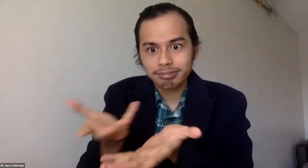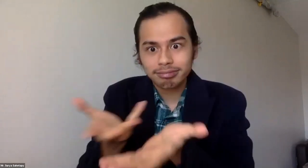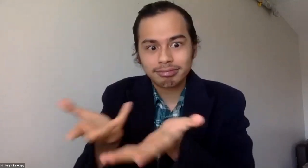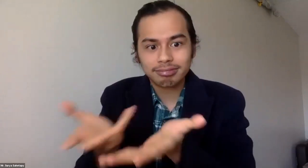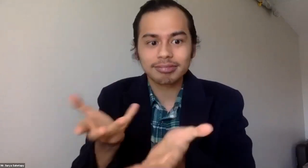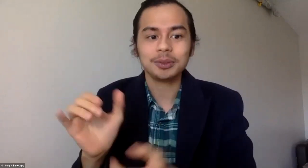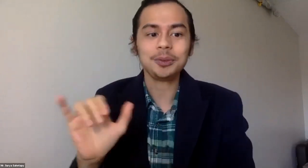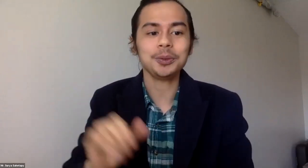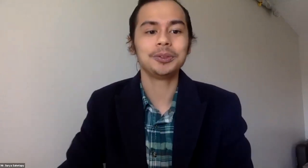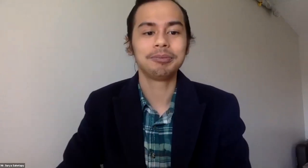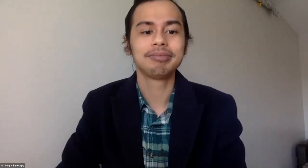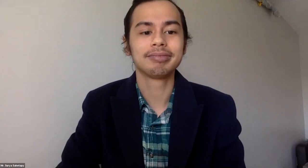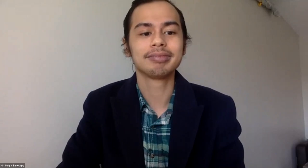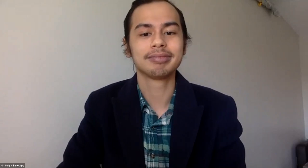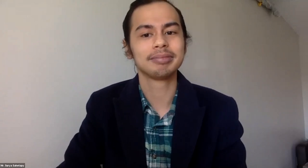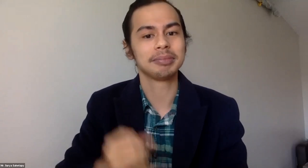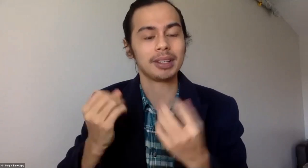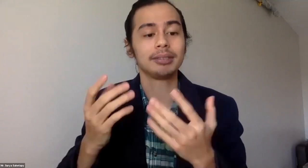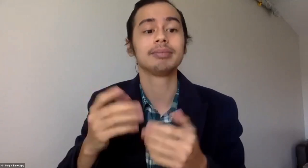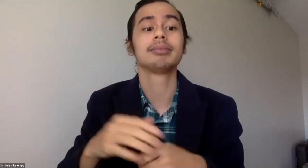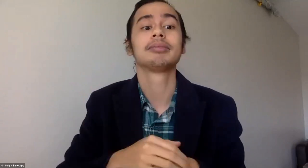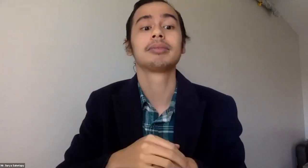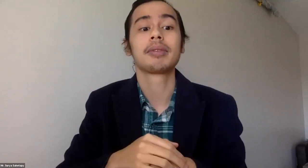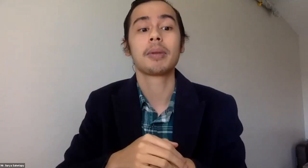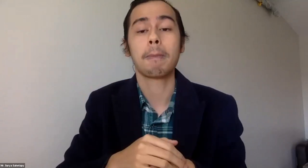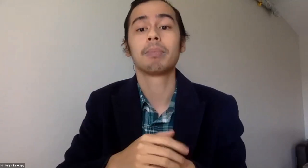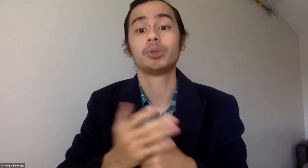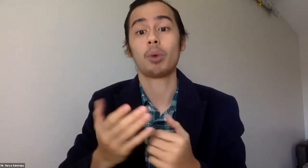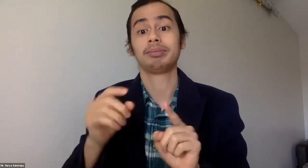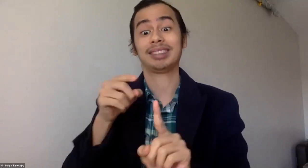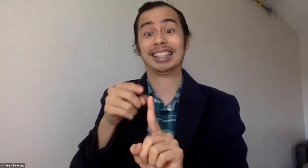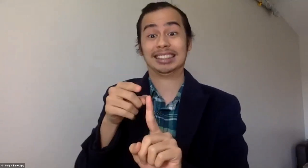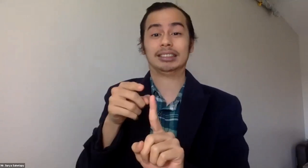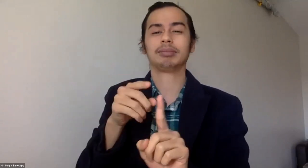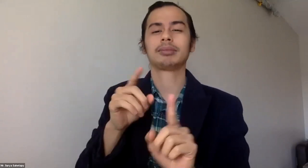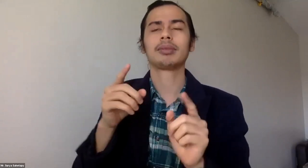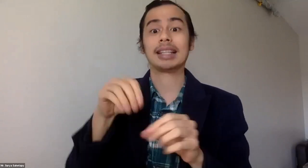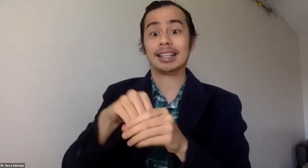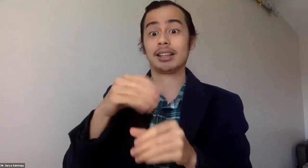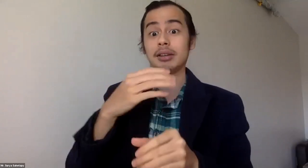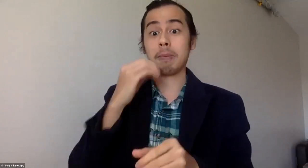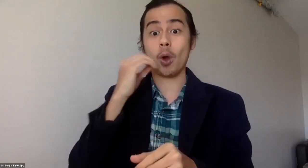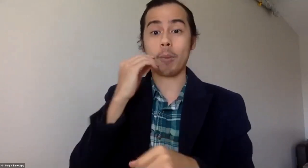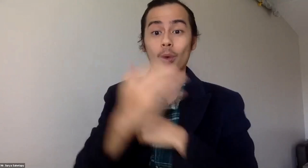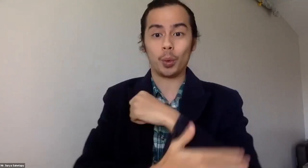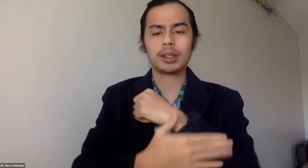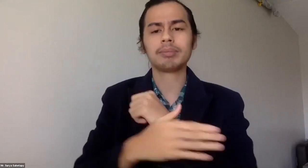of connectivity and access in remote learning as well. Just connecting to people is